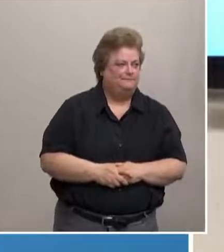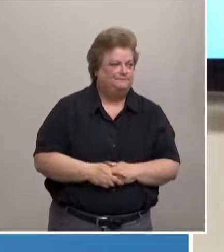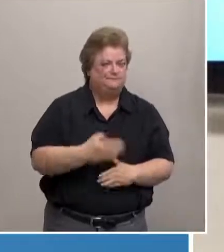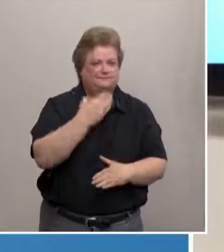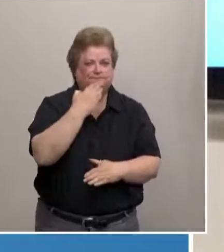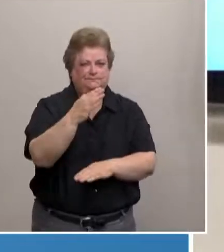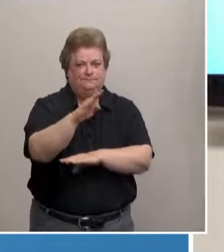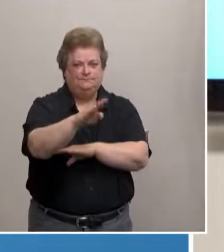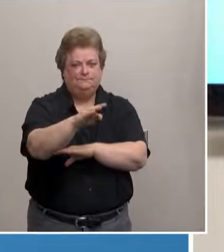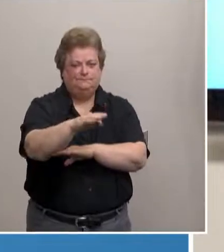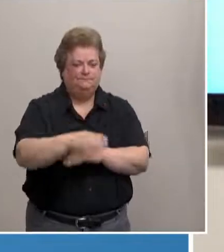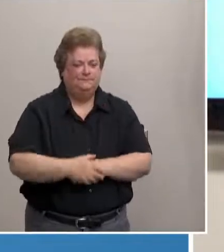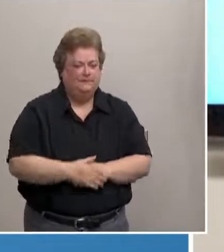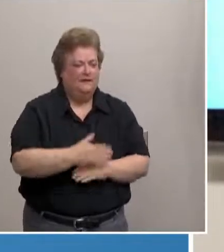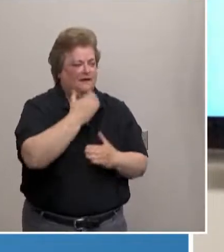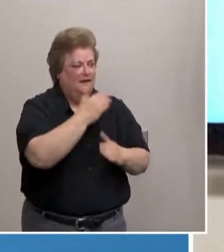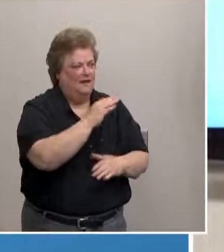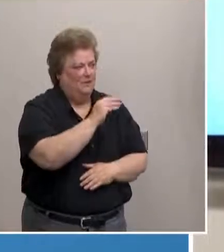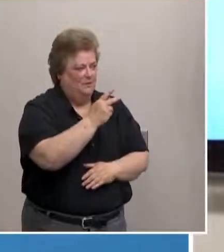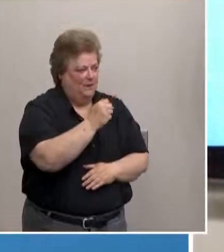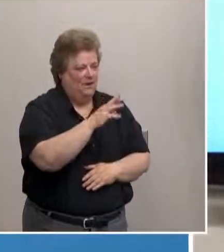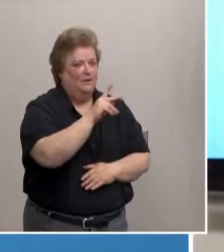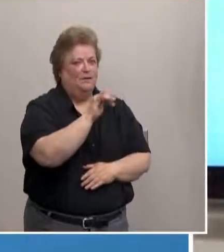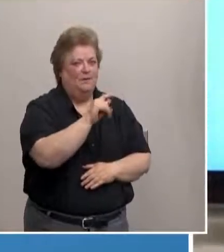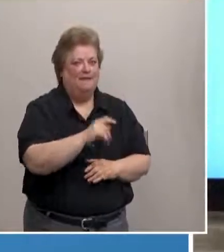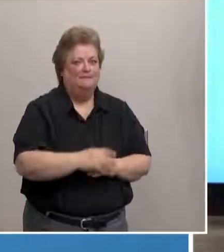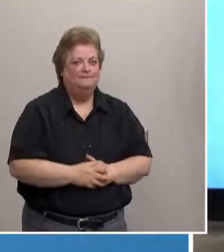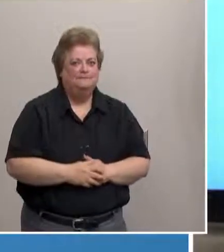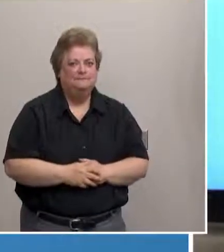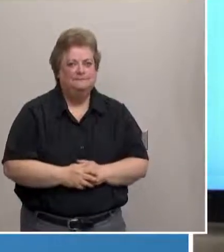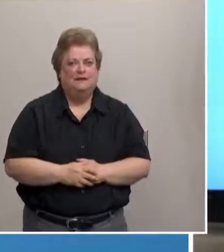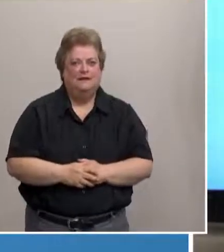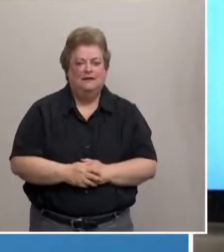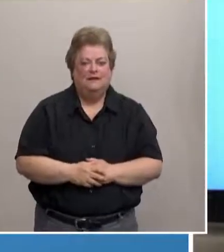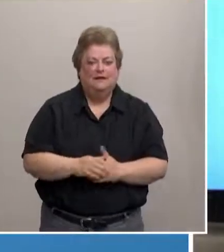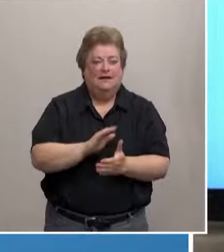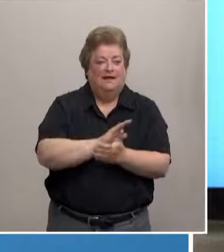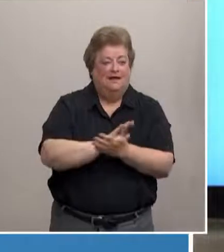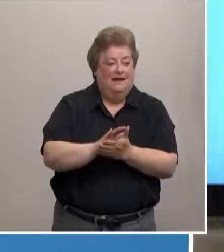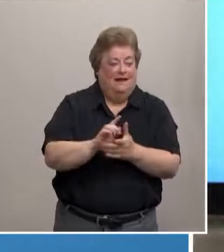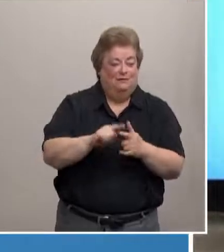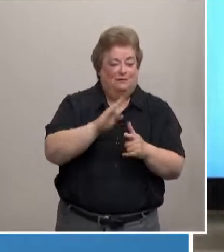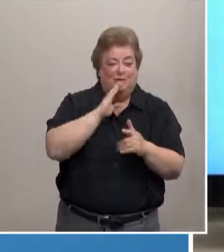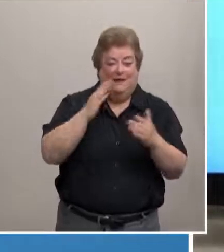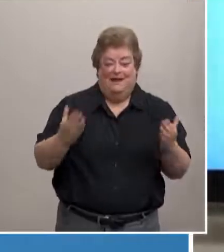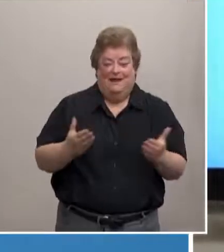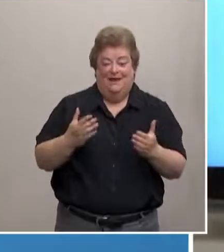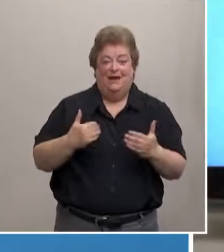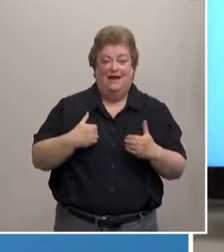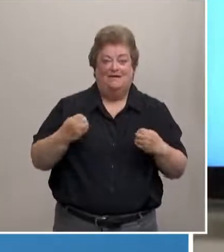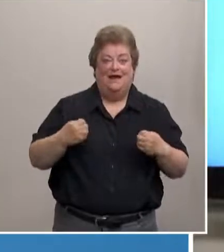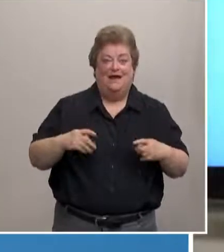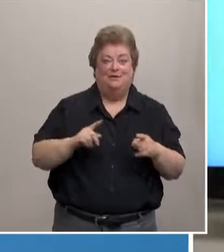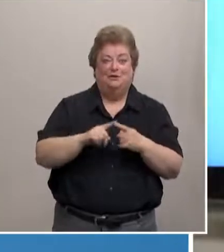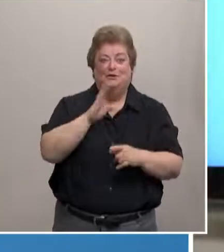Good afternoon. Thank you, Mayor, Pat. It's nice to be up here and have the opportunity to talk about some good news.